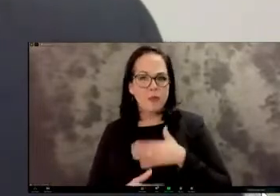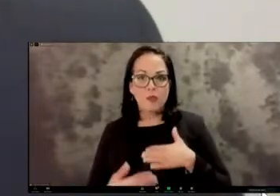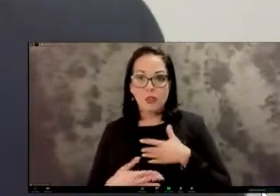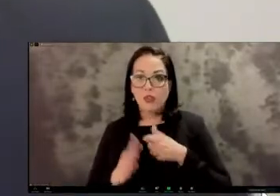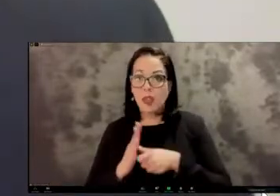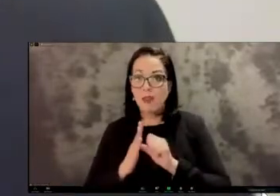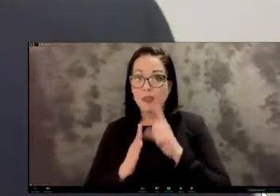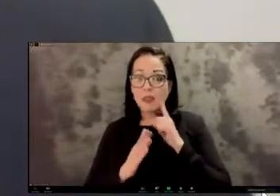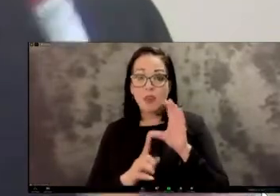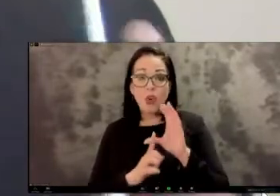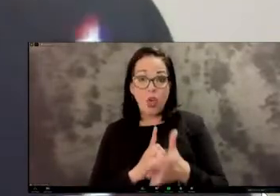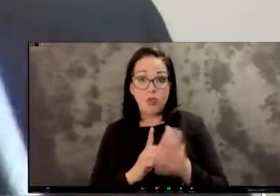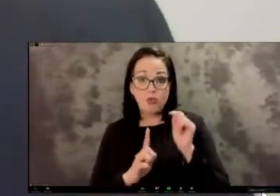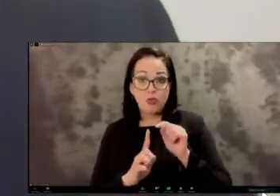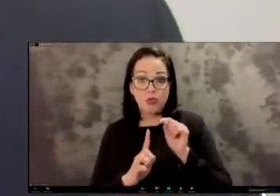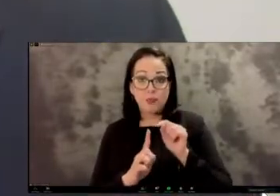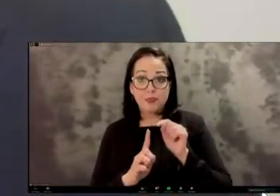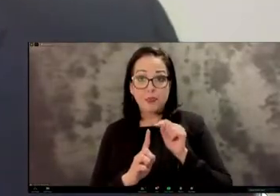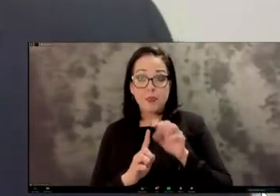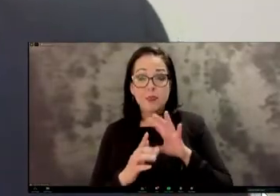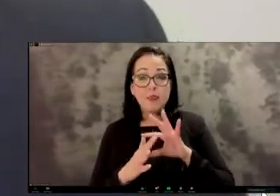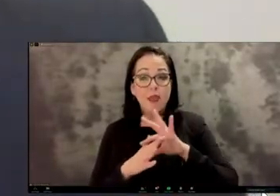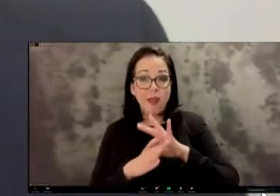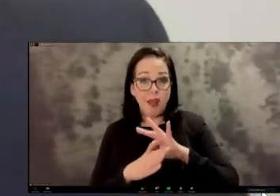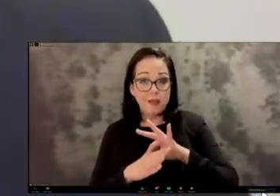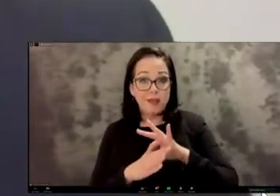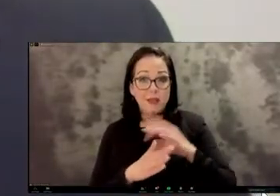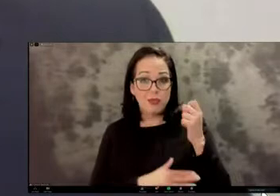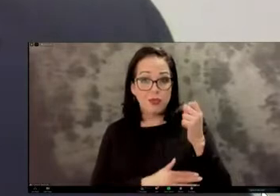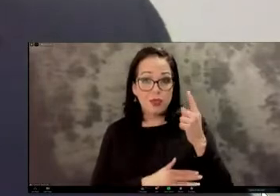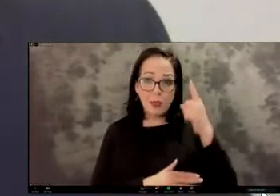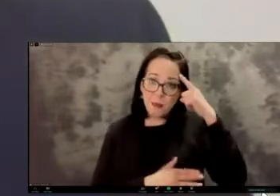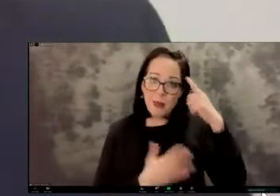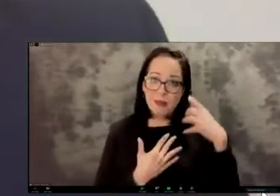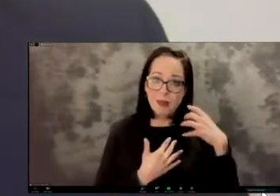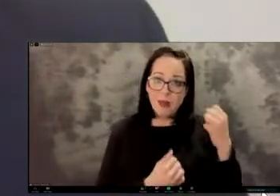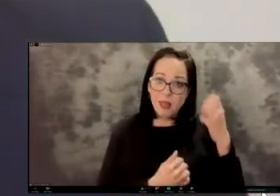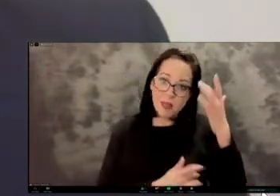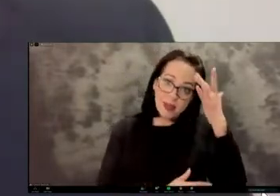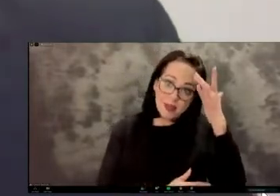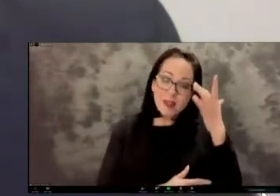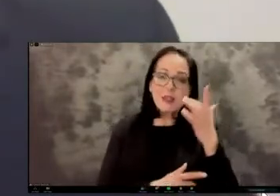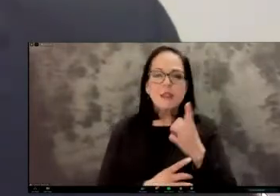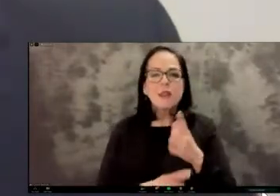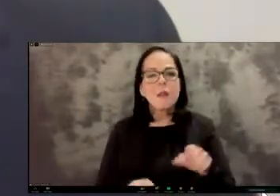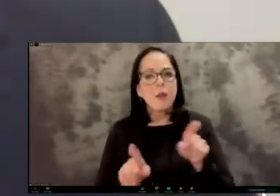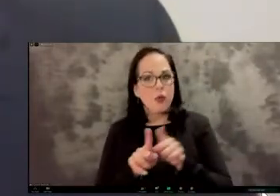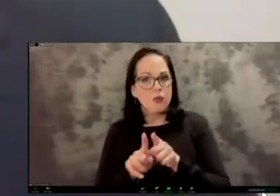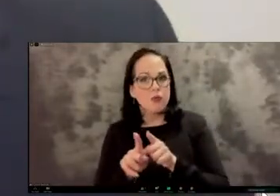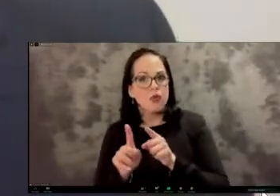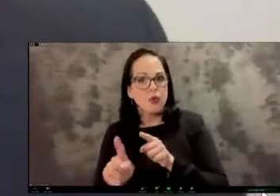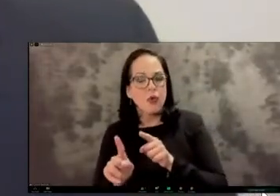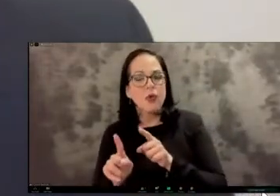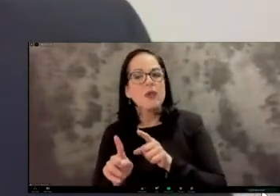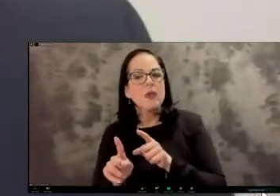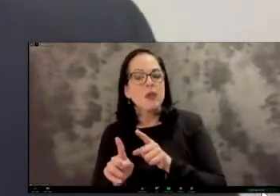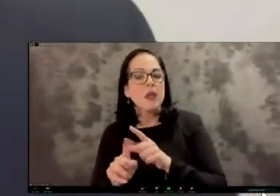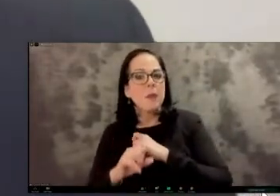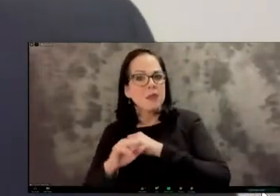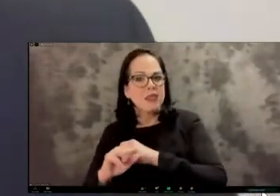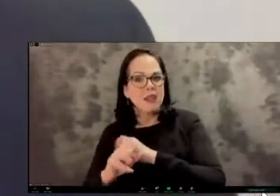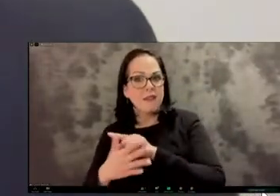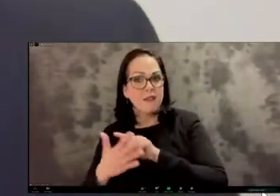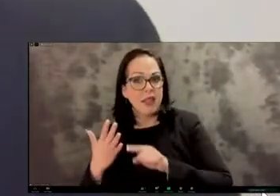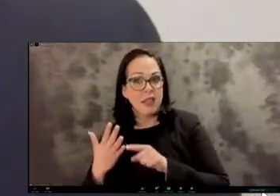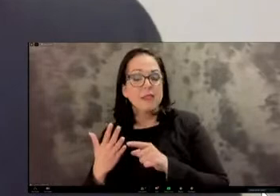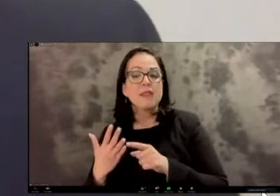the cultural context of understanding mental illness, and also especially about the protective factors and